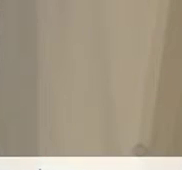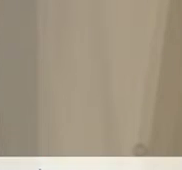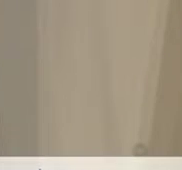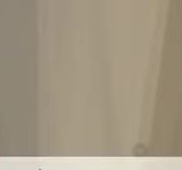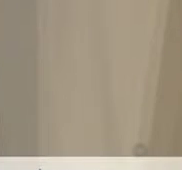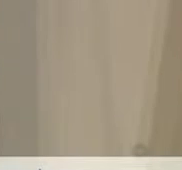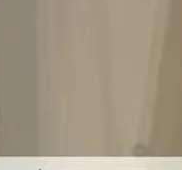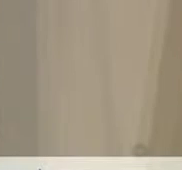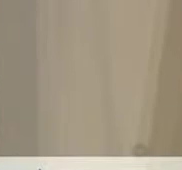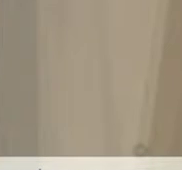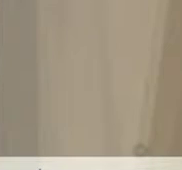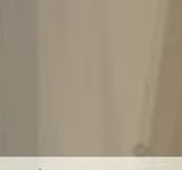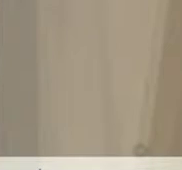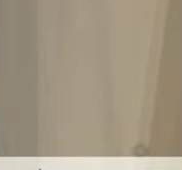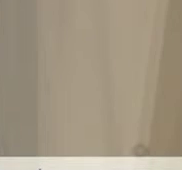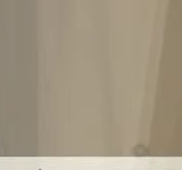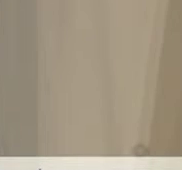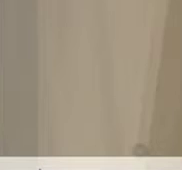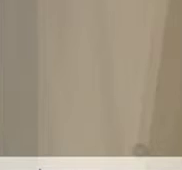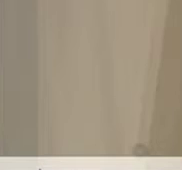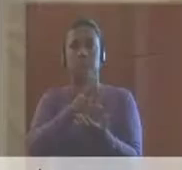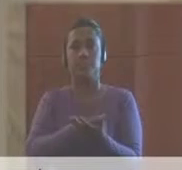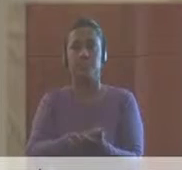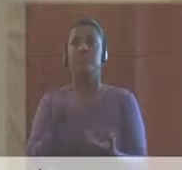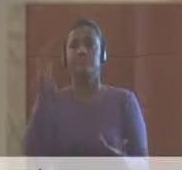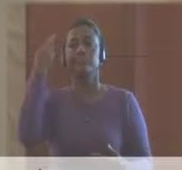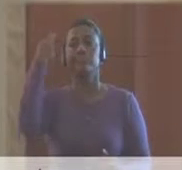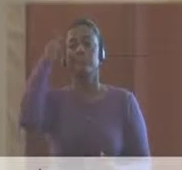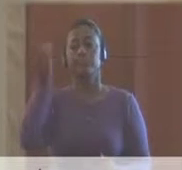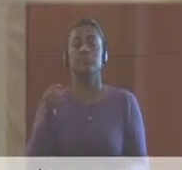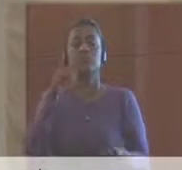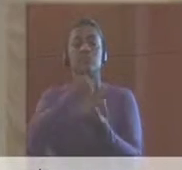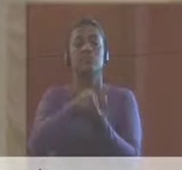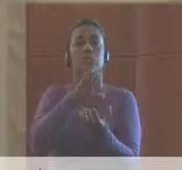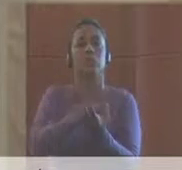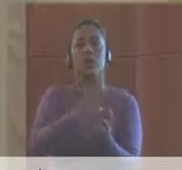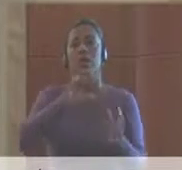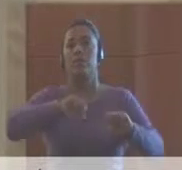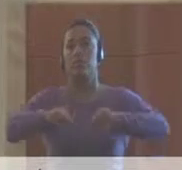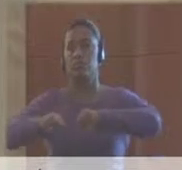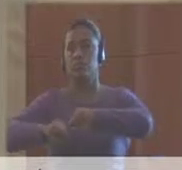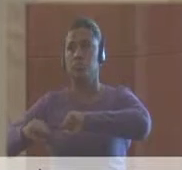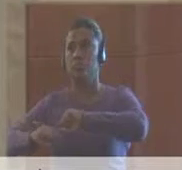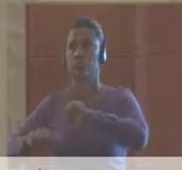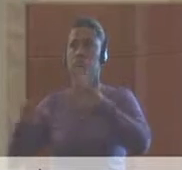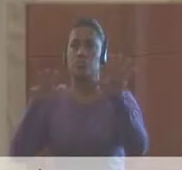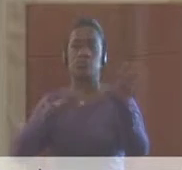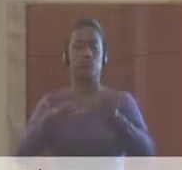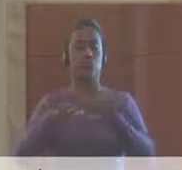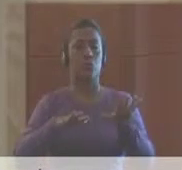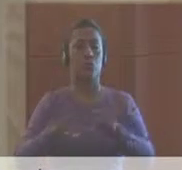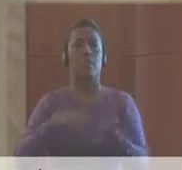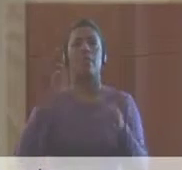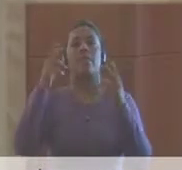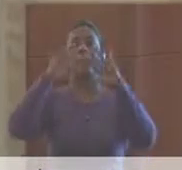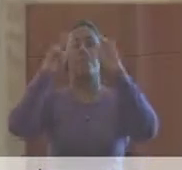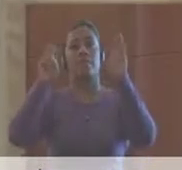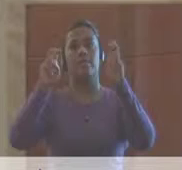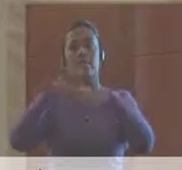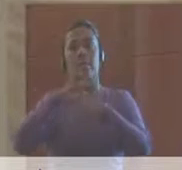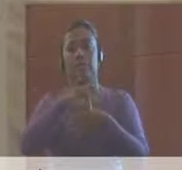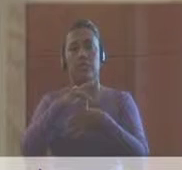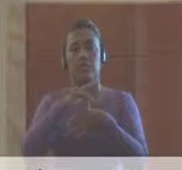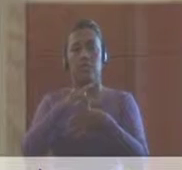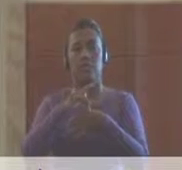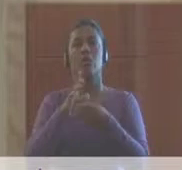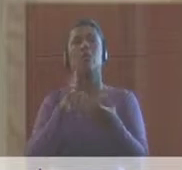sectoral and local governments. So the inclusion of risk management surely highly depends on the